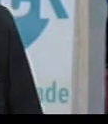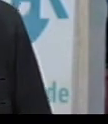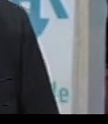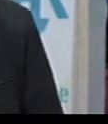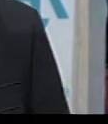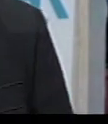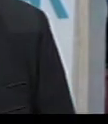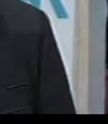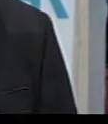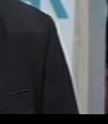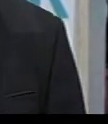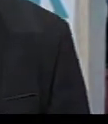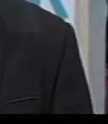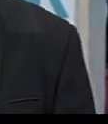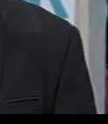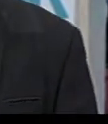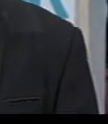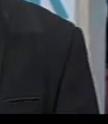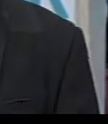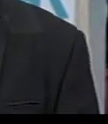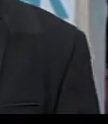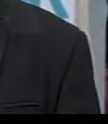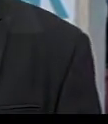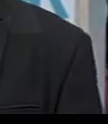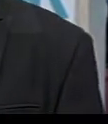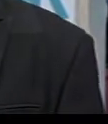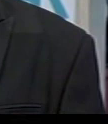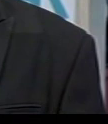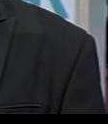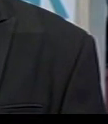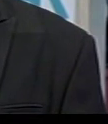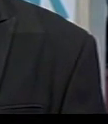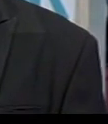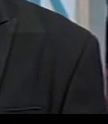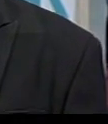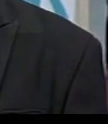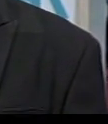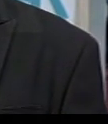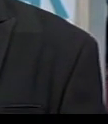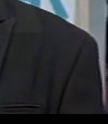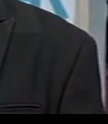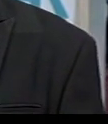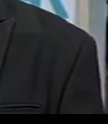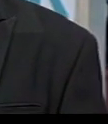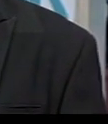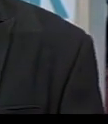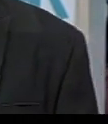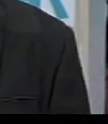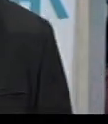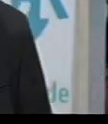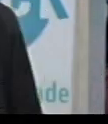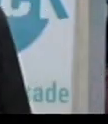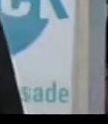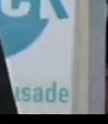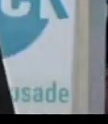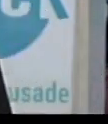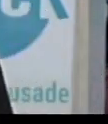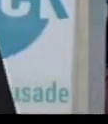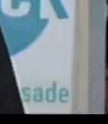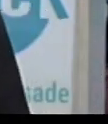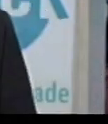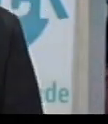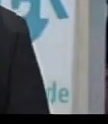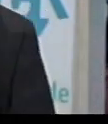visiting also a toilet regularly. I hardly enjoy my sleep. It's so embarrassing. But on a fateful day,